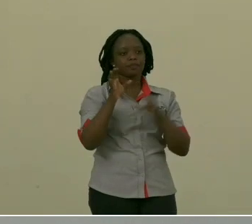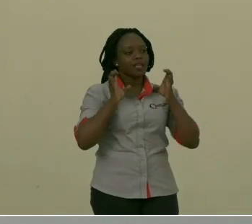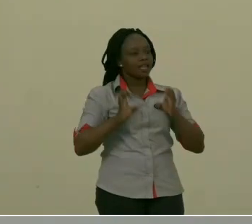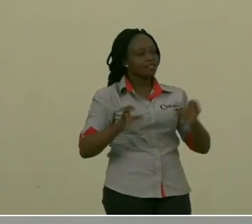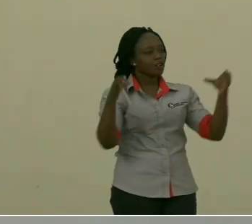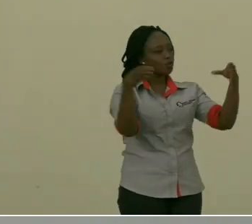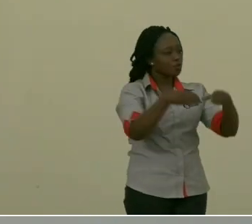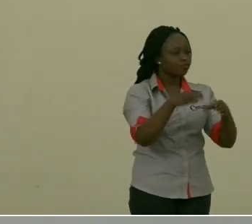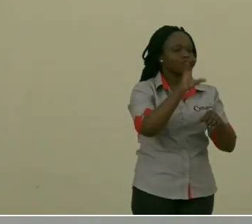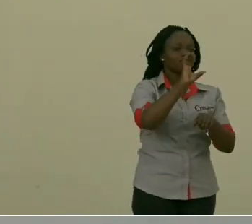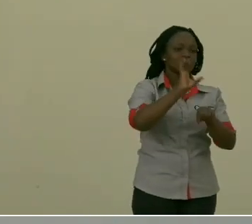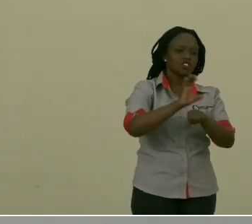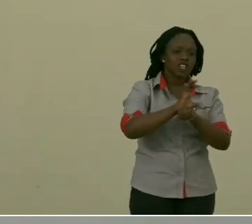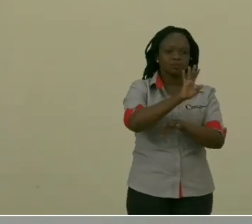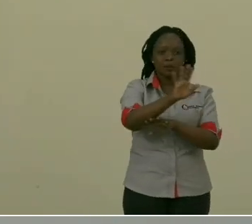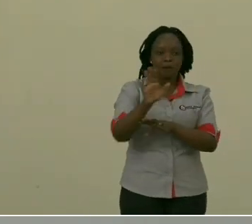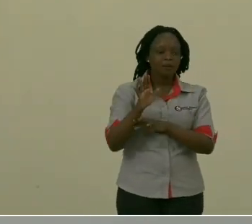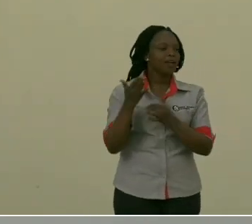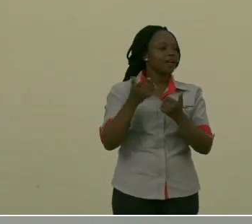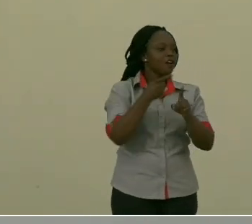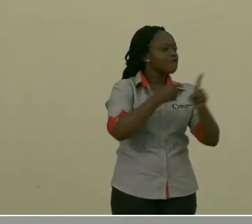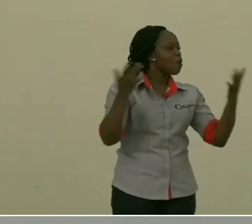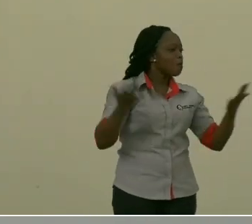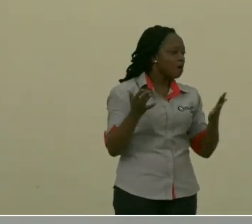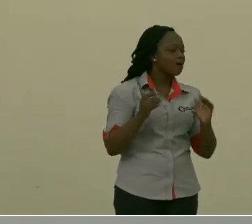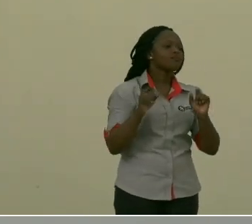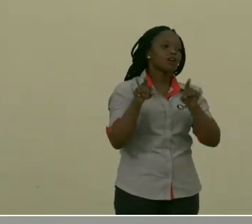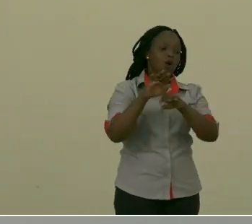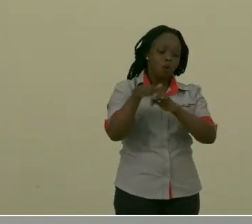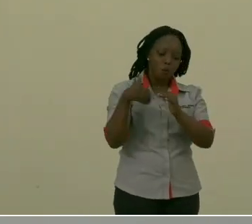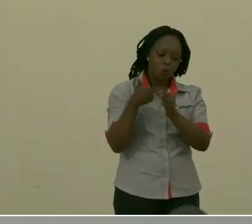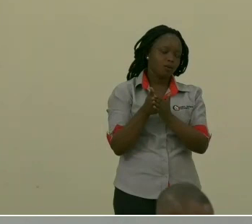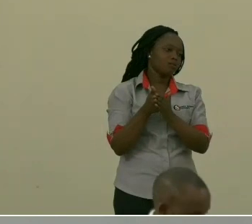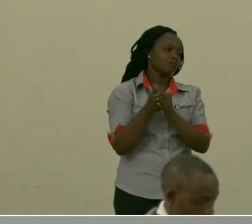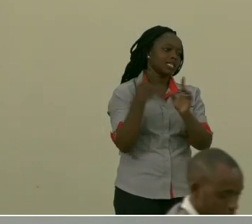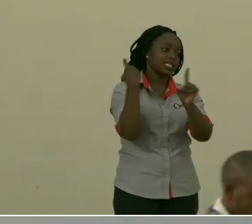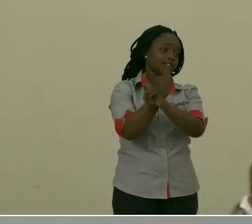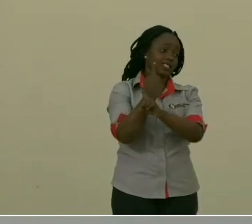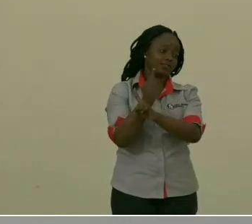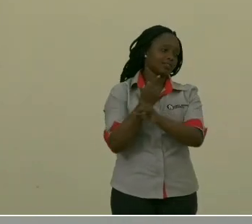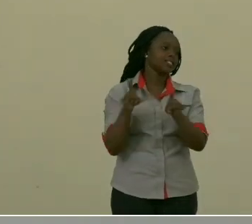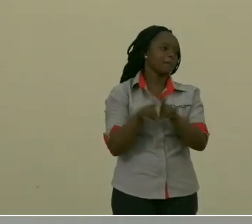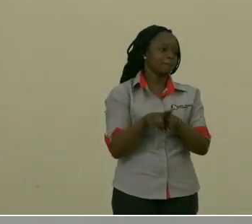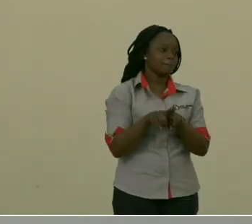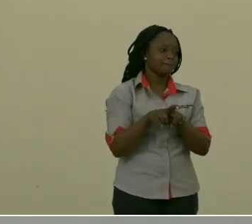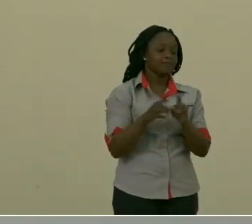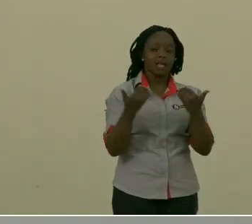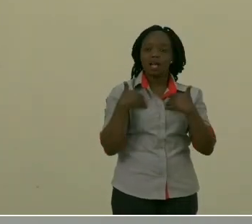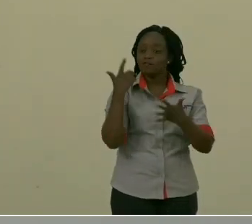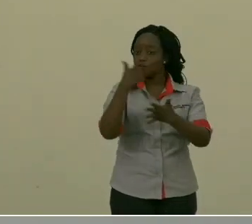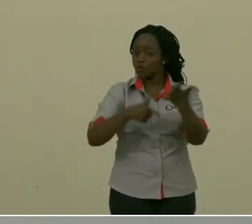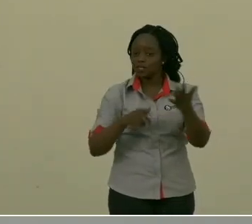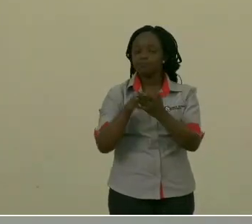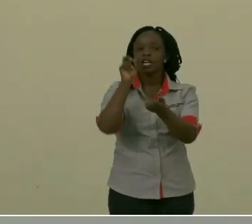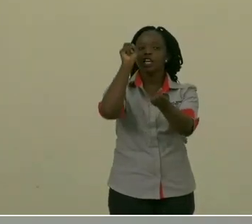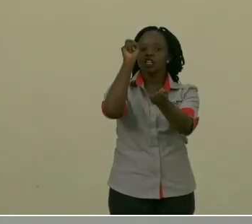class, religious, race, geographical, or even generational differences. So we have